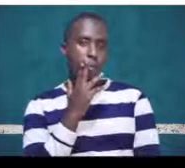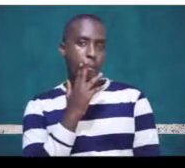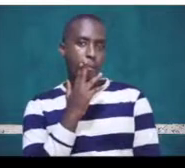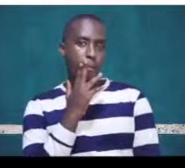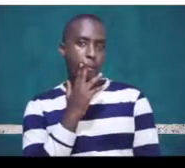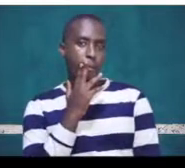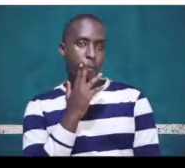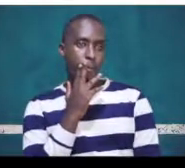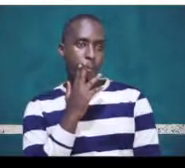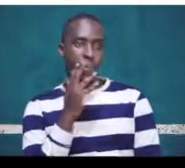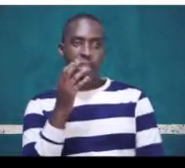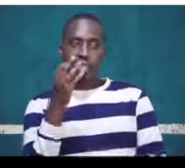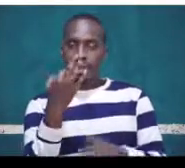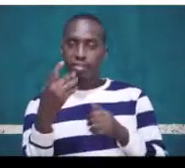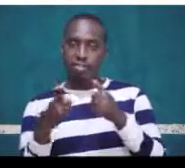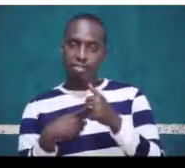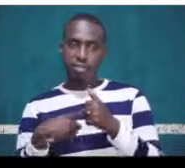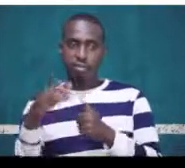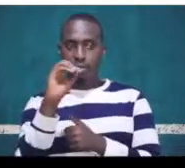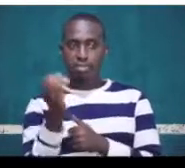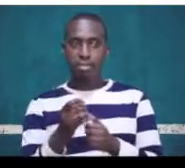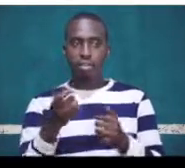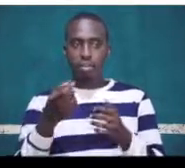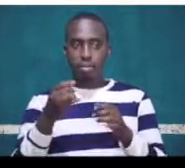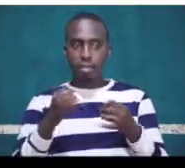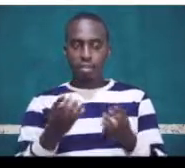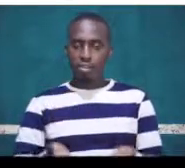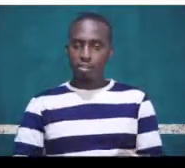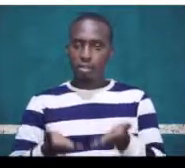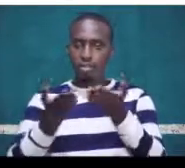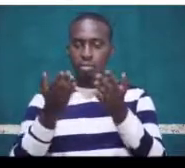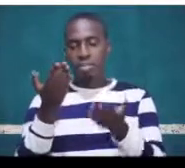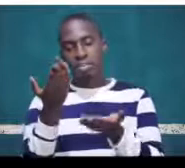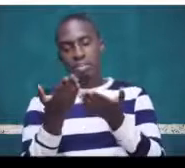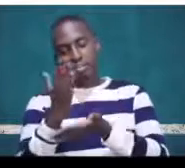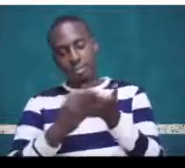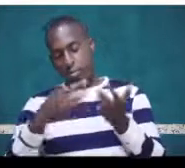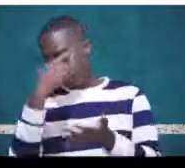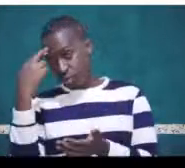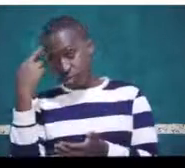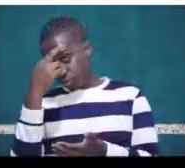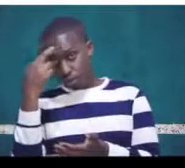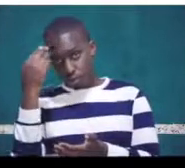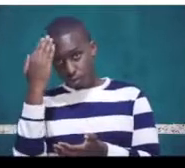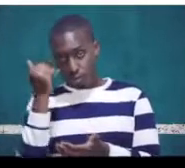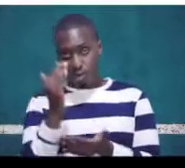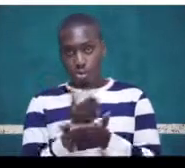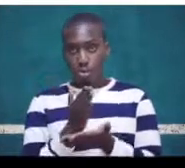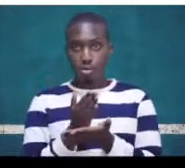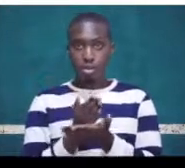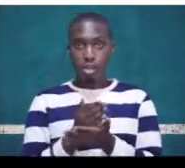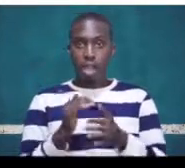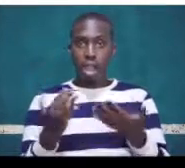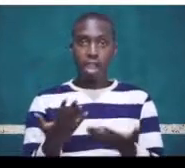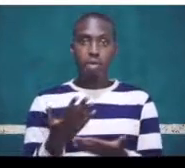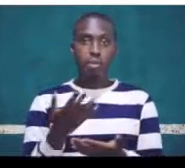cigarettes, 36%. They try to raise so that, I don't know, maybe some reasons to, how cigarettes